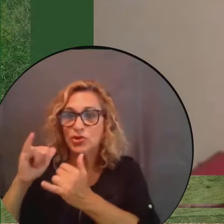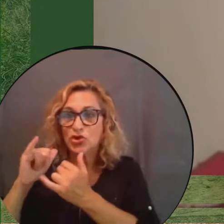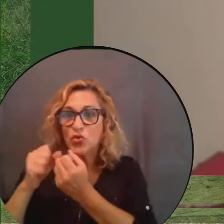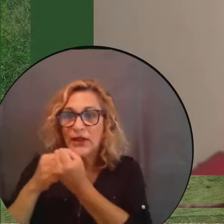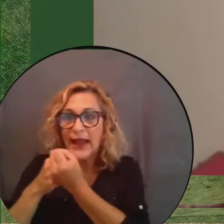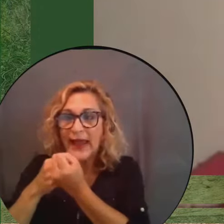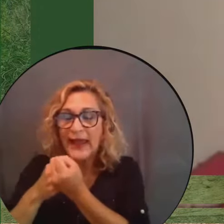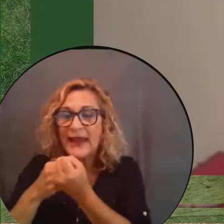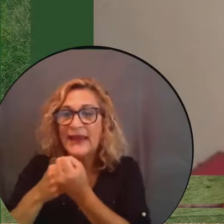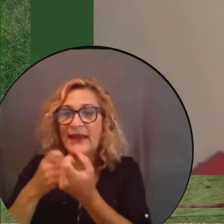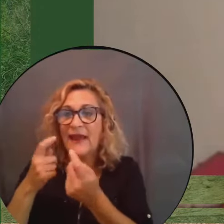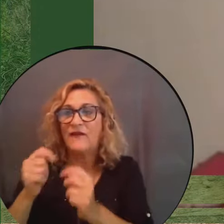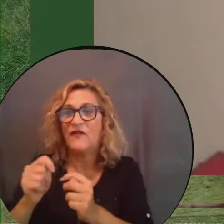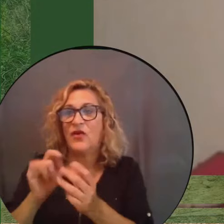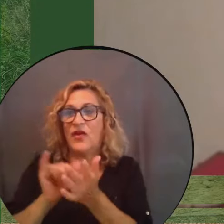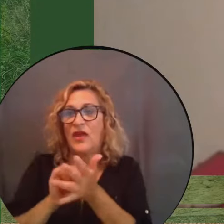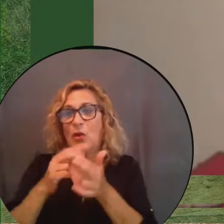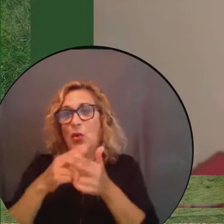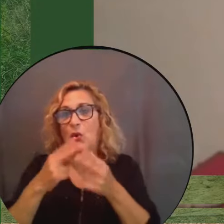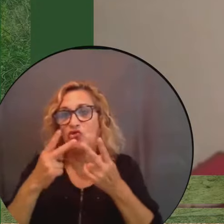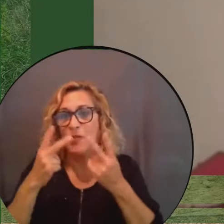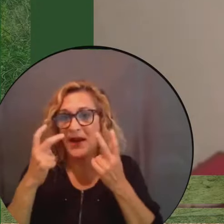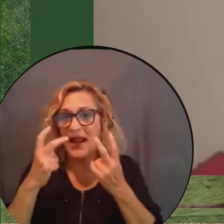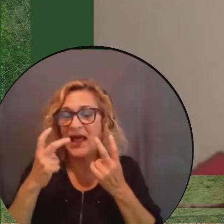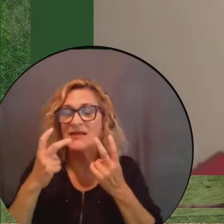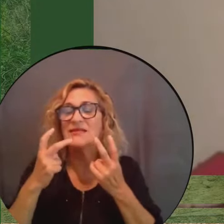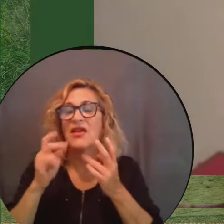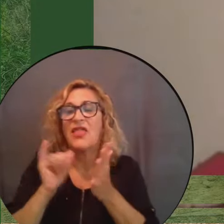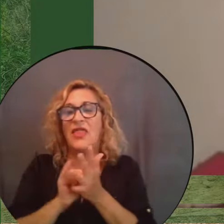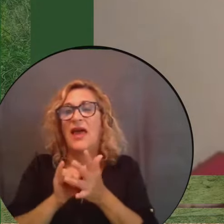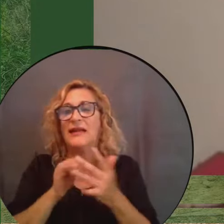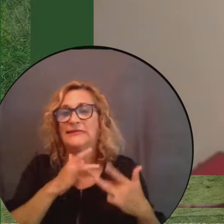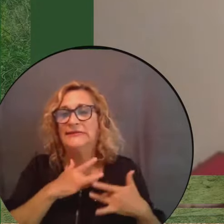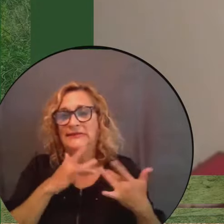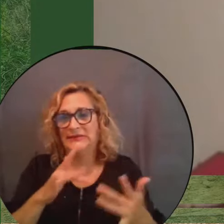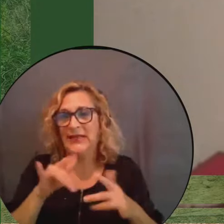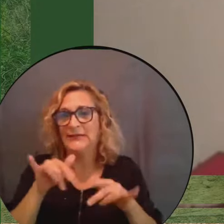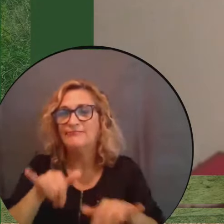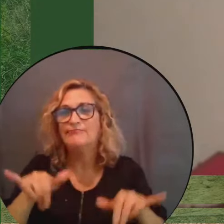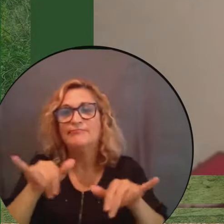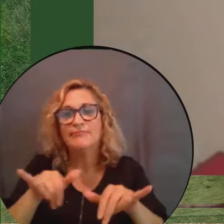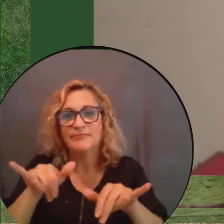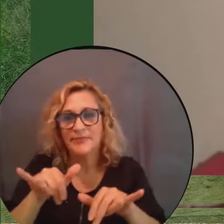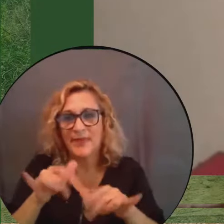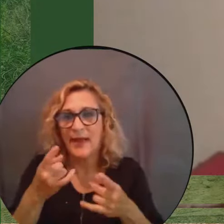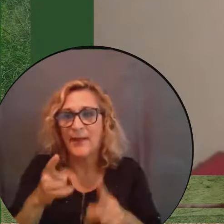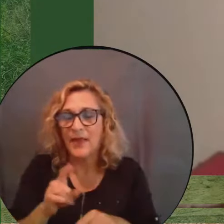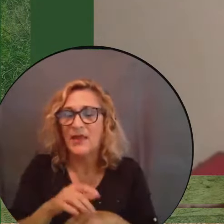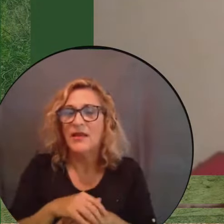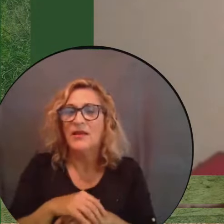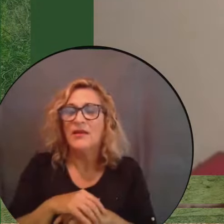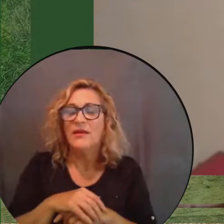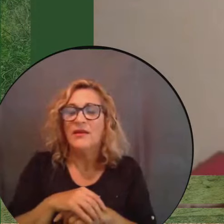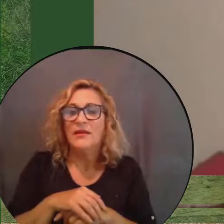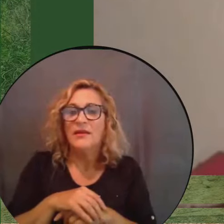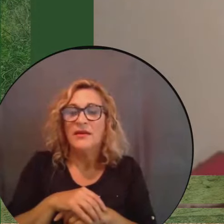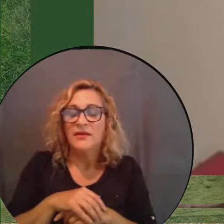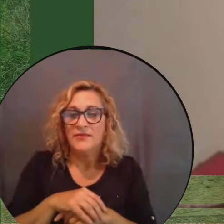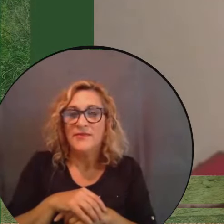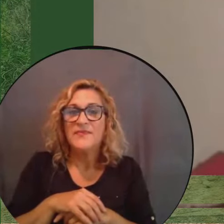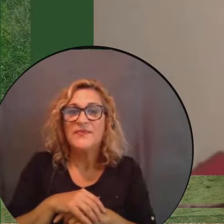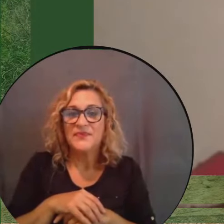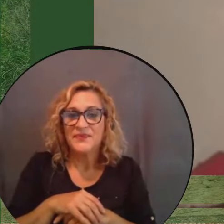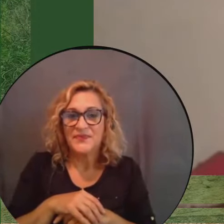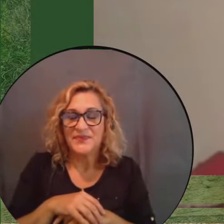like that pattern and that effect. We see that it's very clear